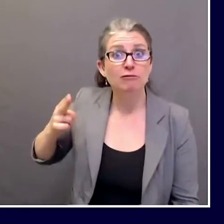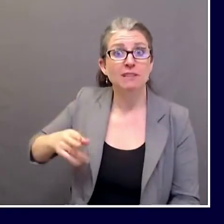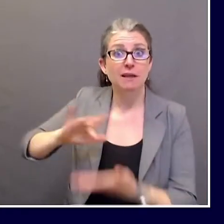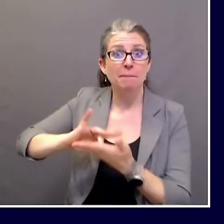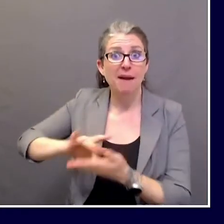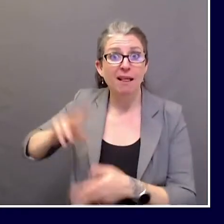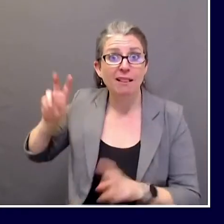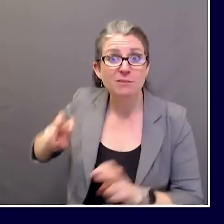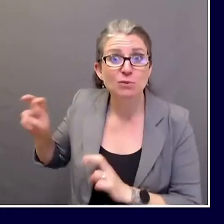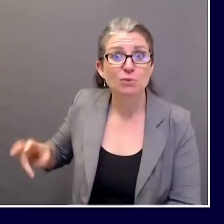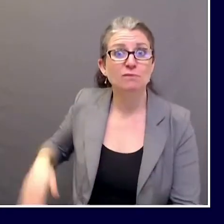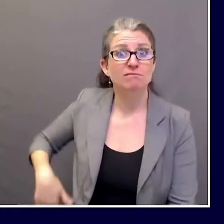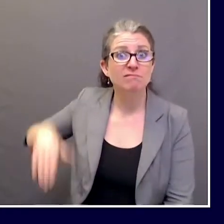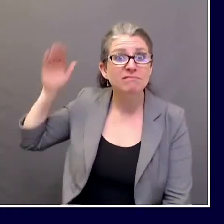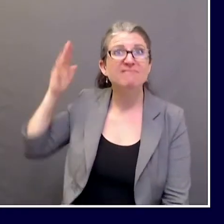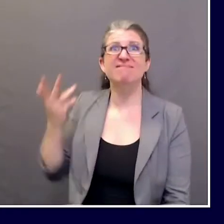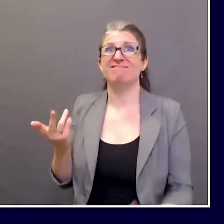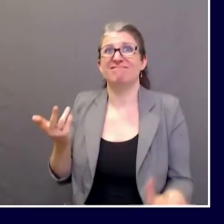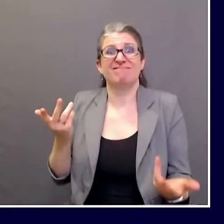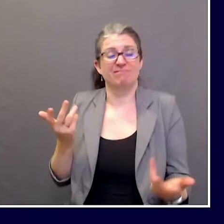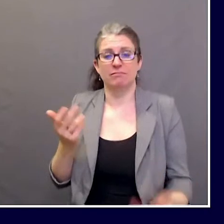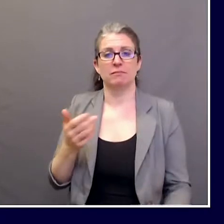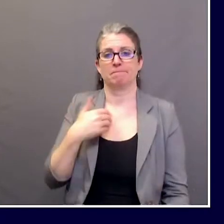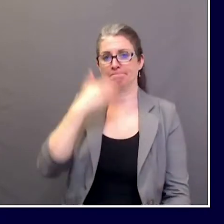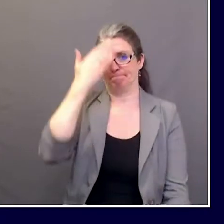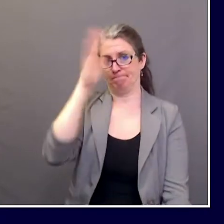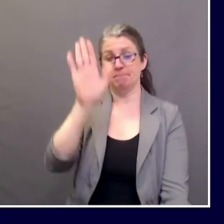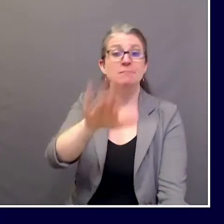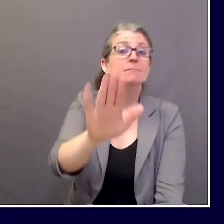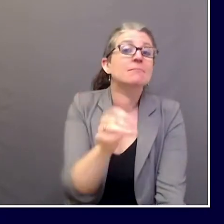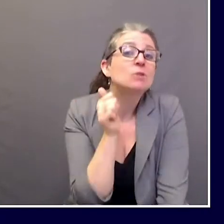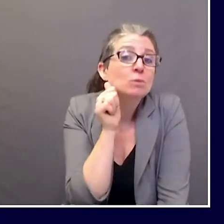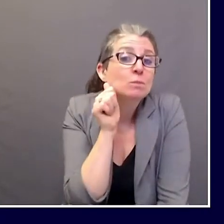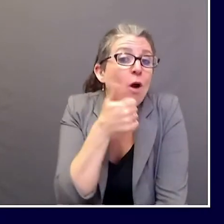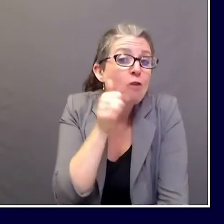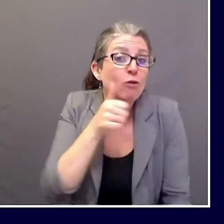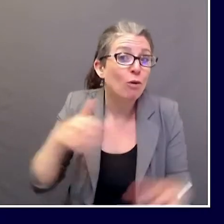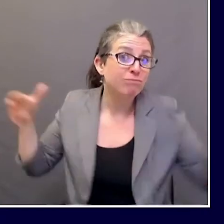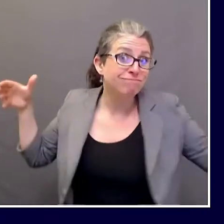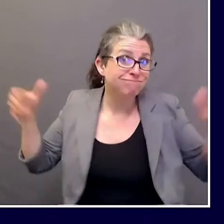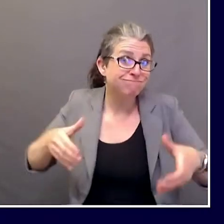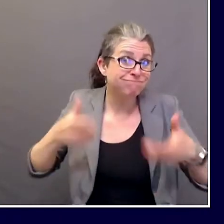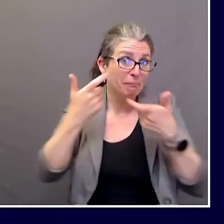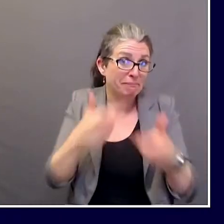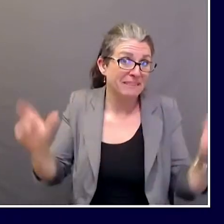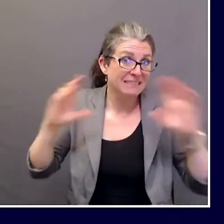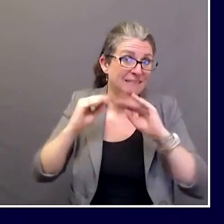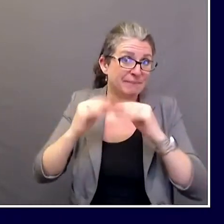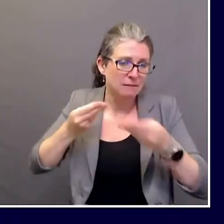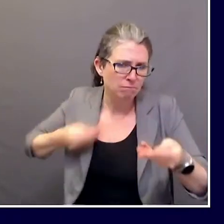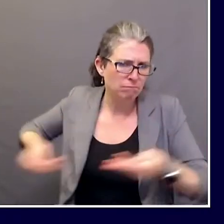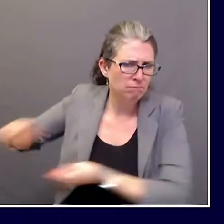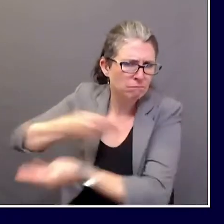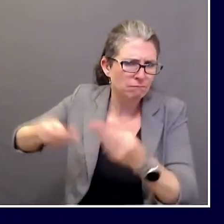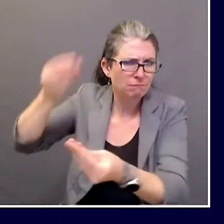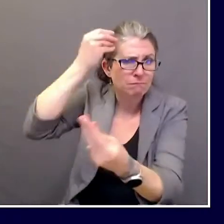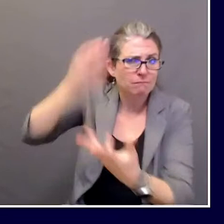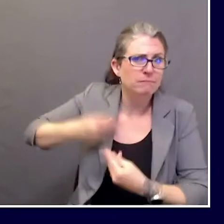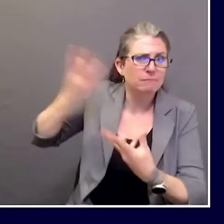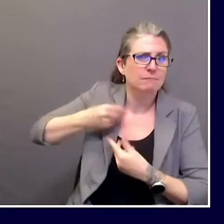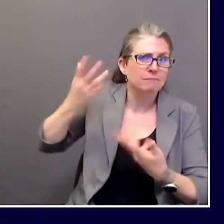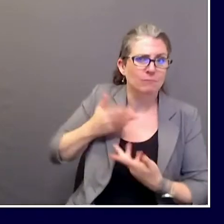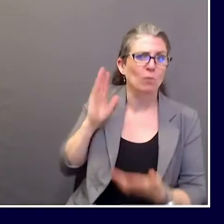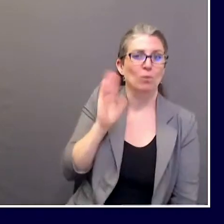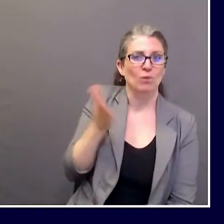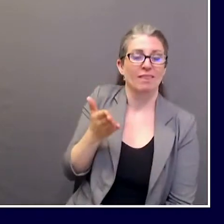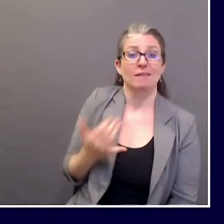on the initial review that the CDC and perhaps FDA have done, those commonalities were not